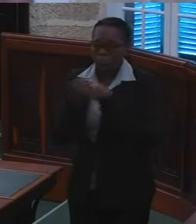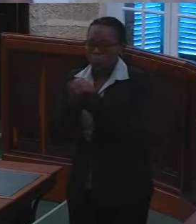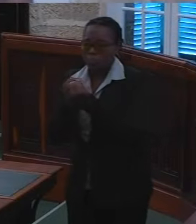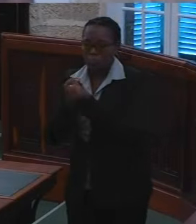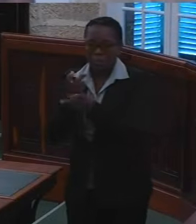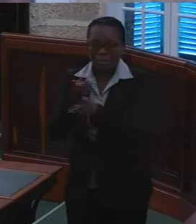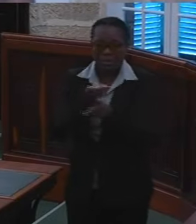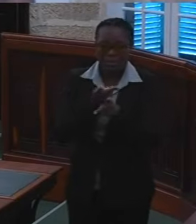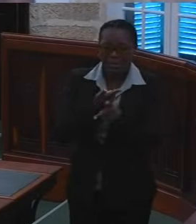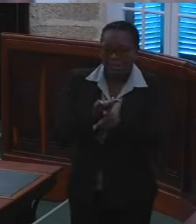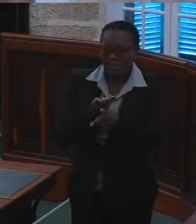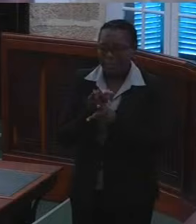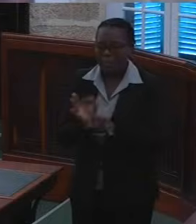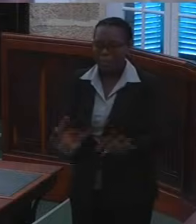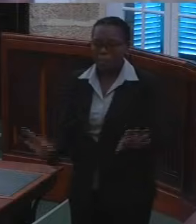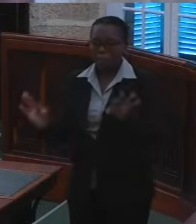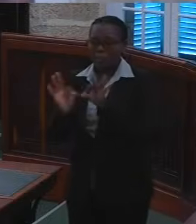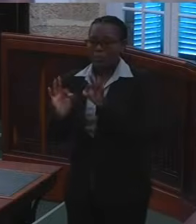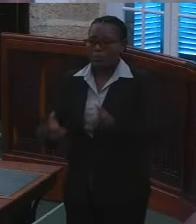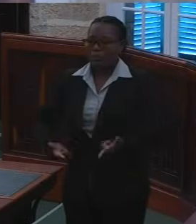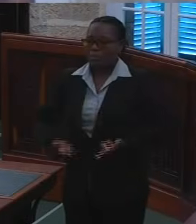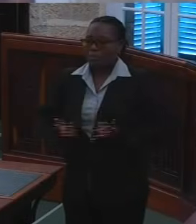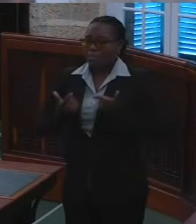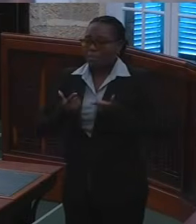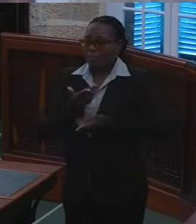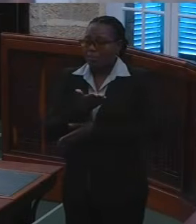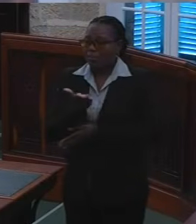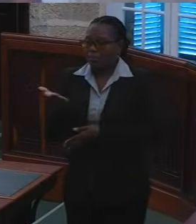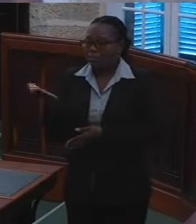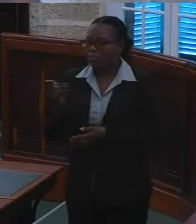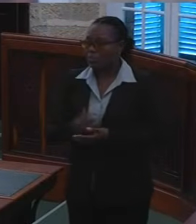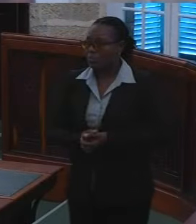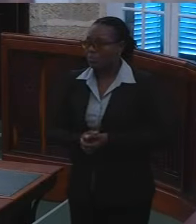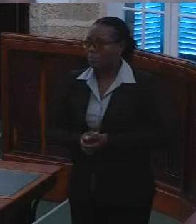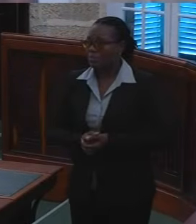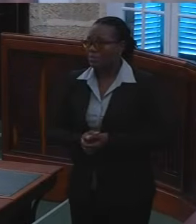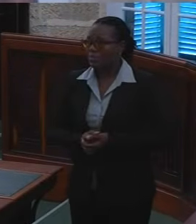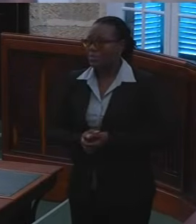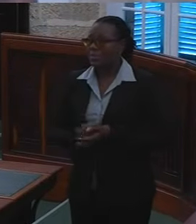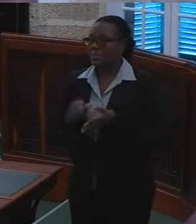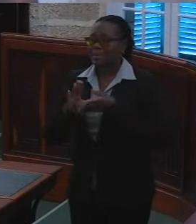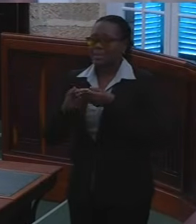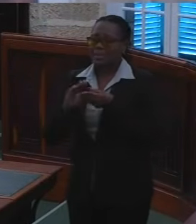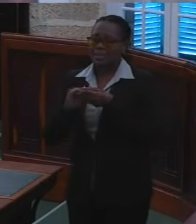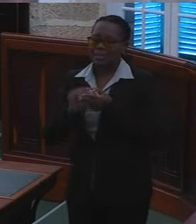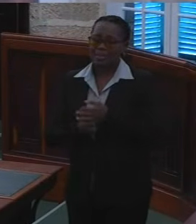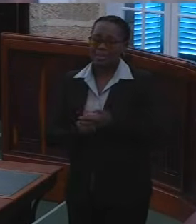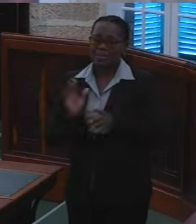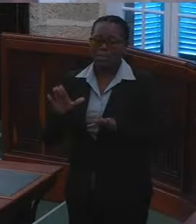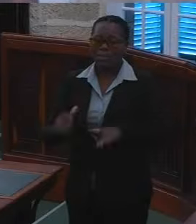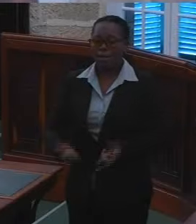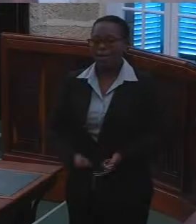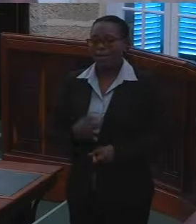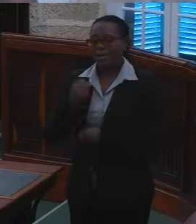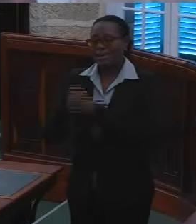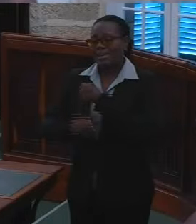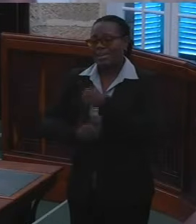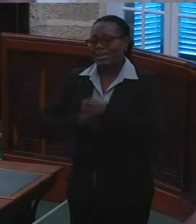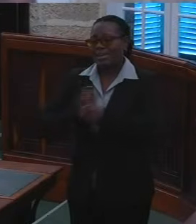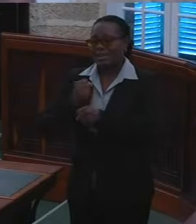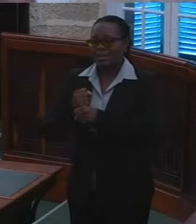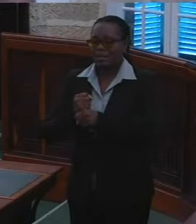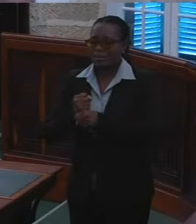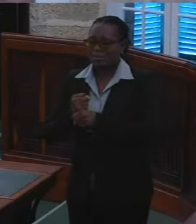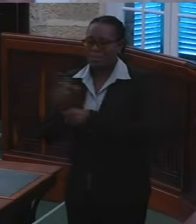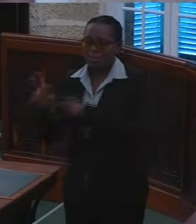life associated with those in, as we'll call it, the toilet of their years, are not being respected